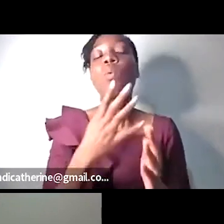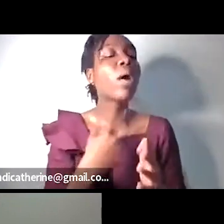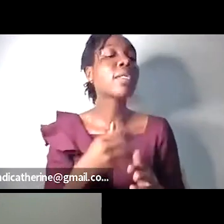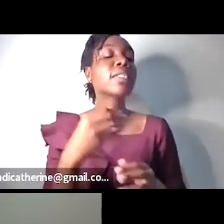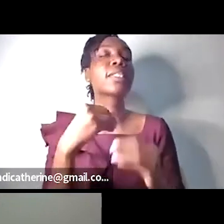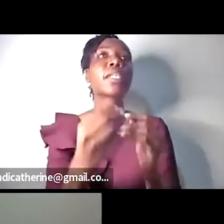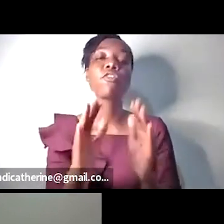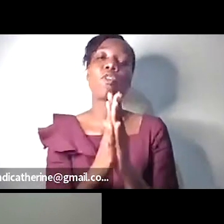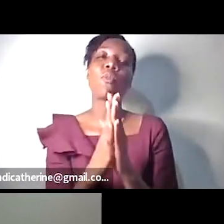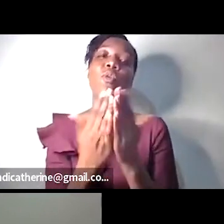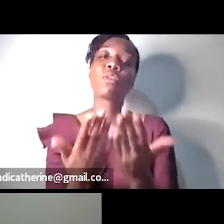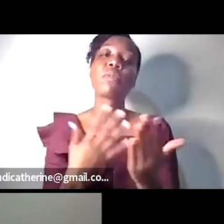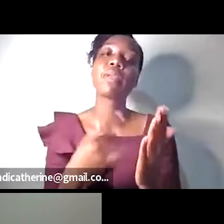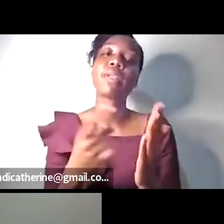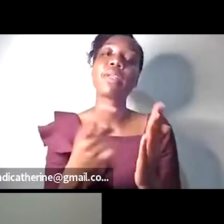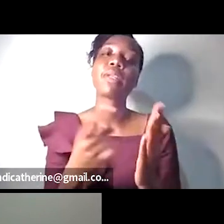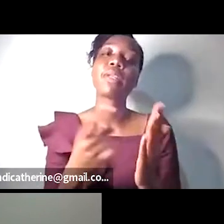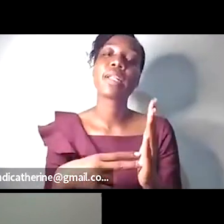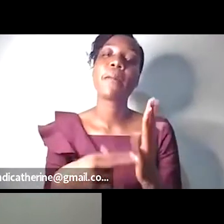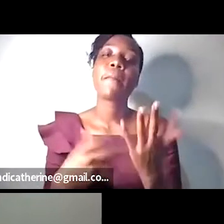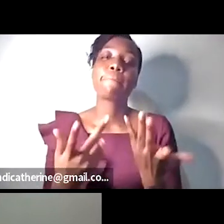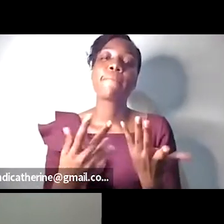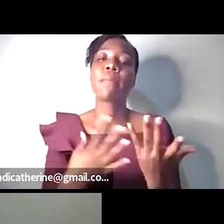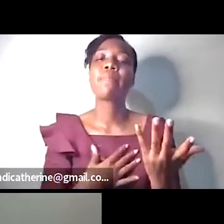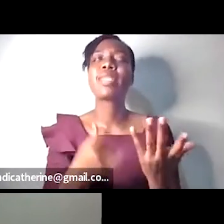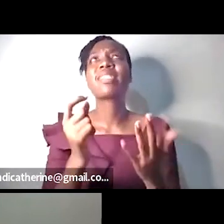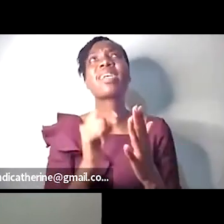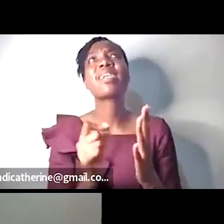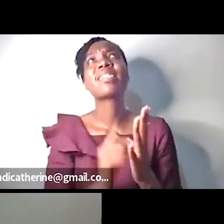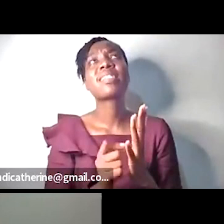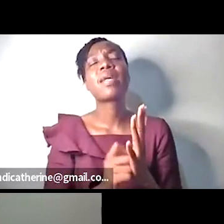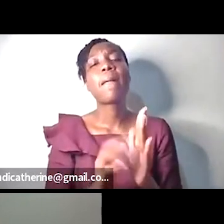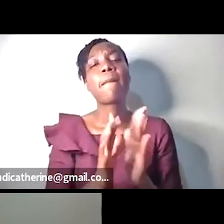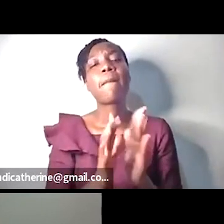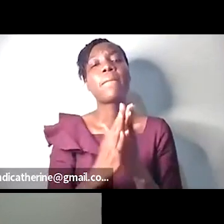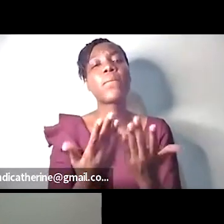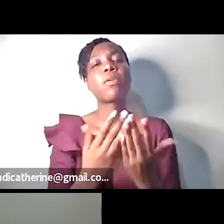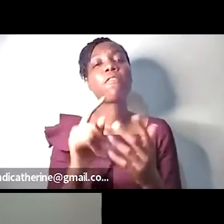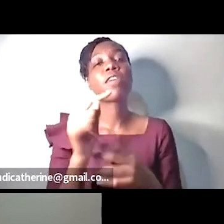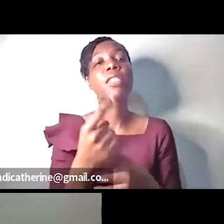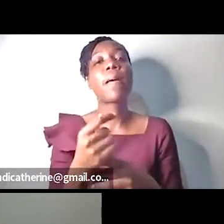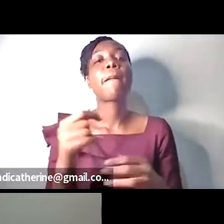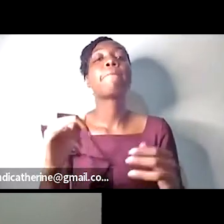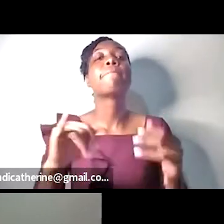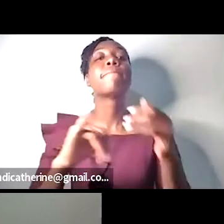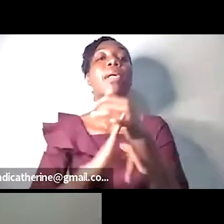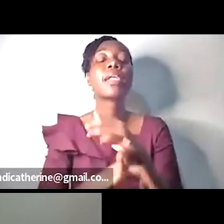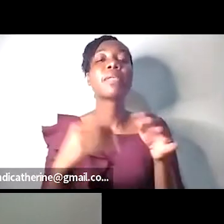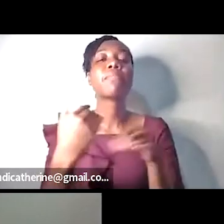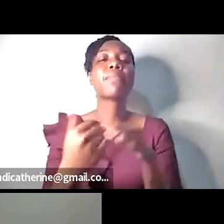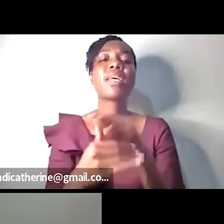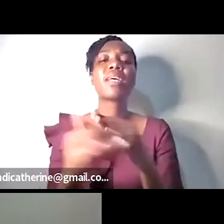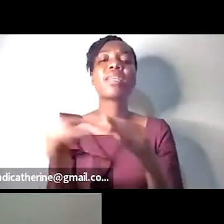And when I wrote my books, Marriage Built to Last, that was the first book I wrote, Marriage Built to Last. It took me